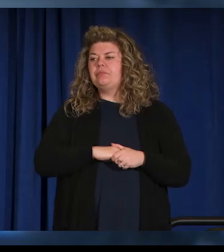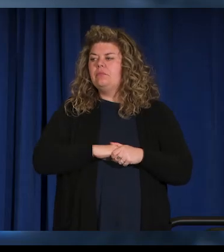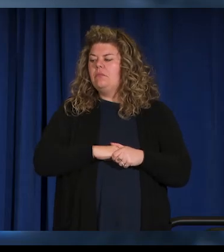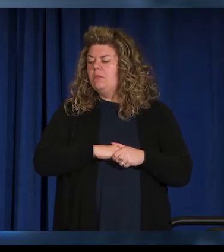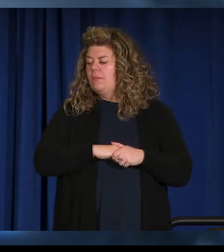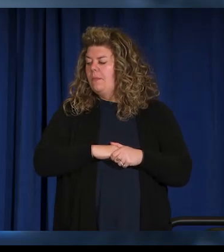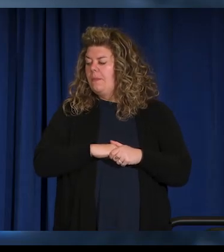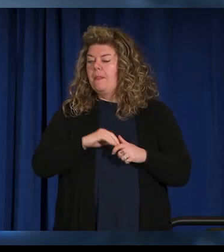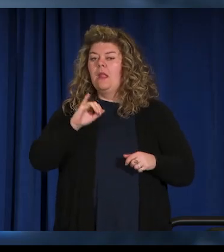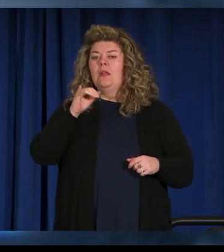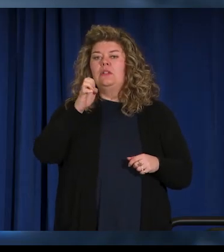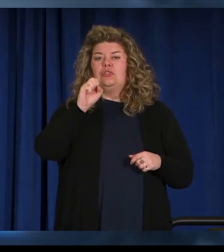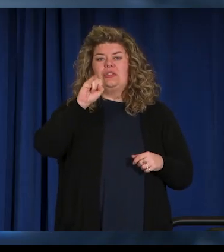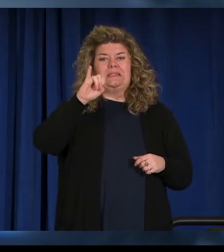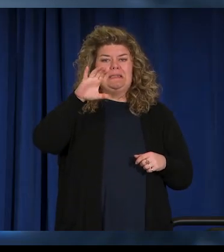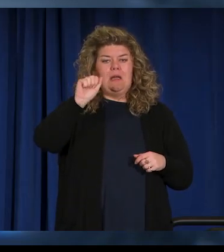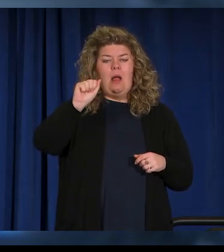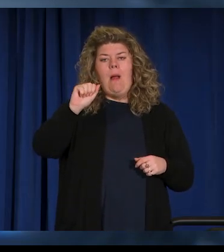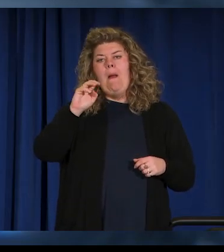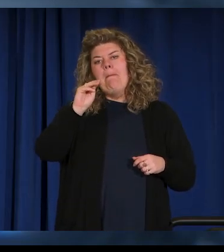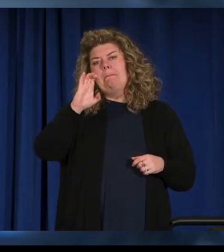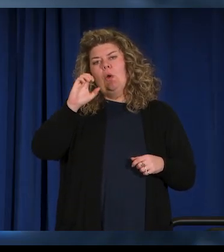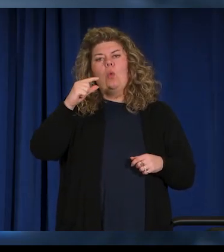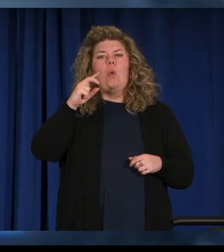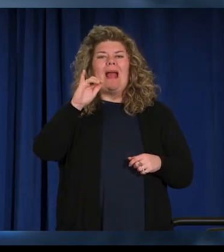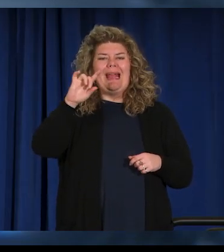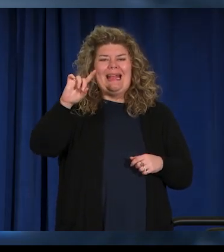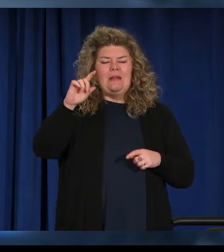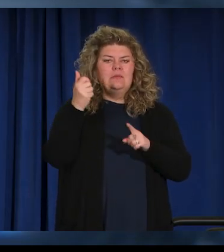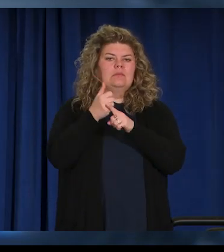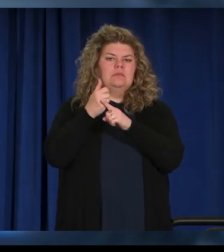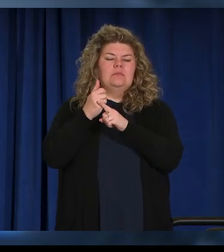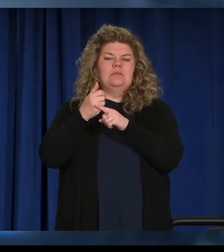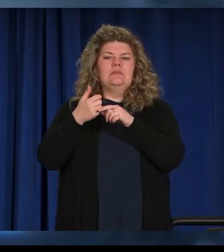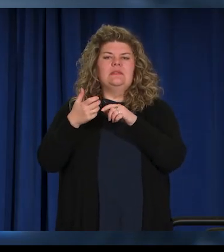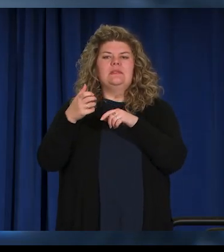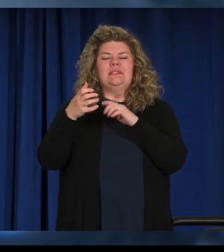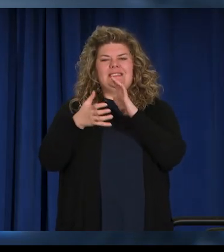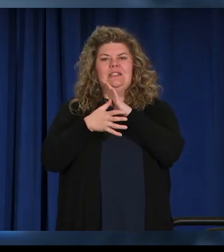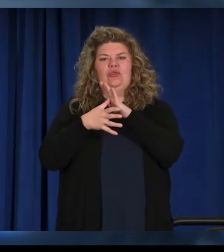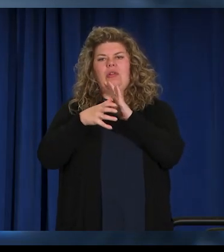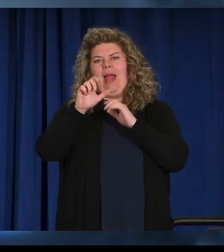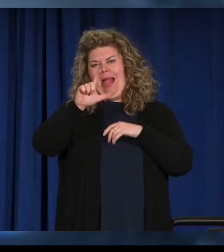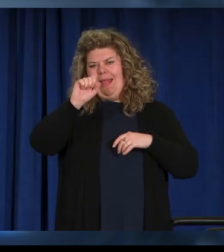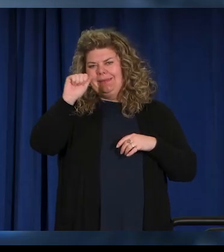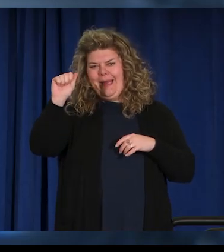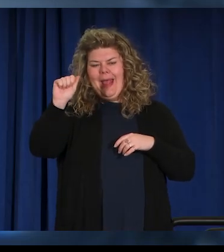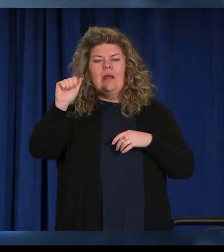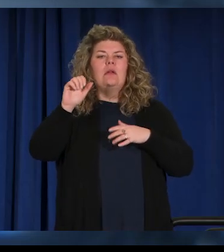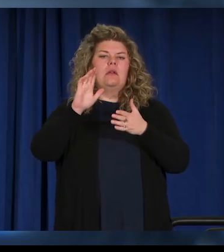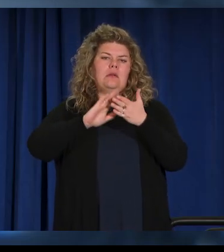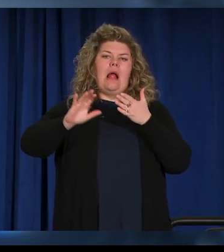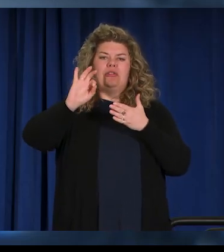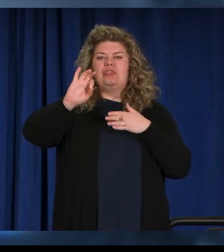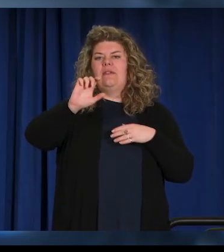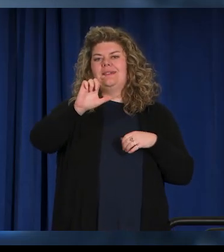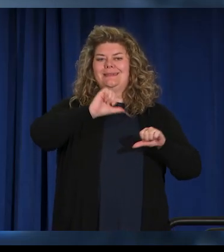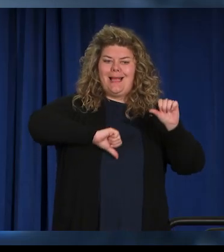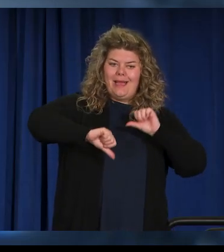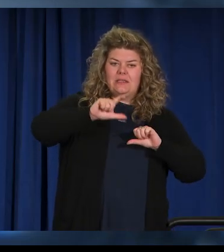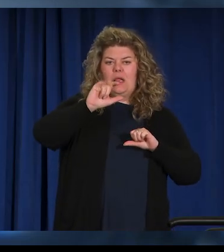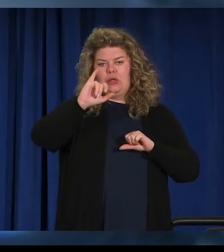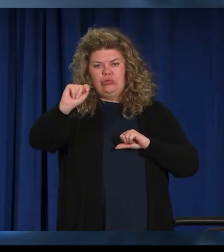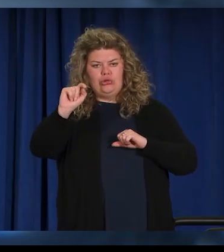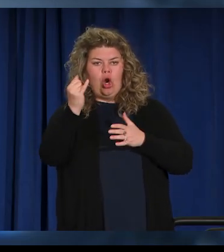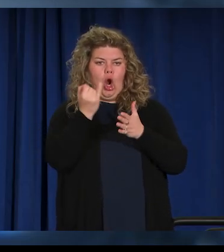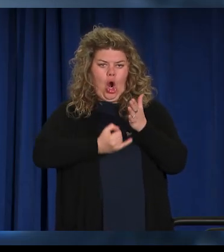Jessica McQuaig is a senior LS&A, so College of Literature, Science, and Arts,